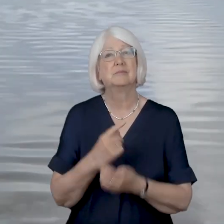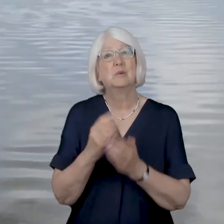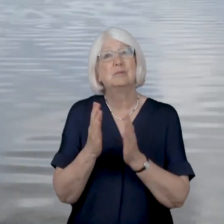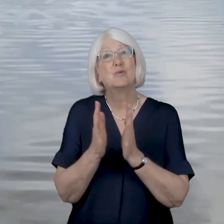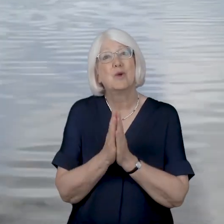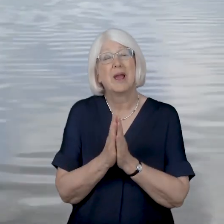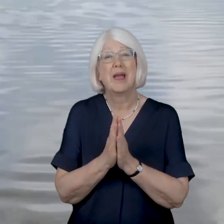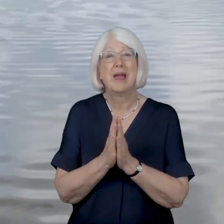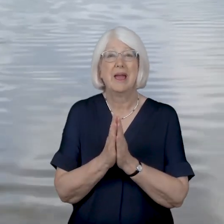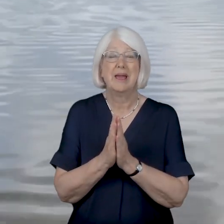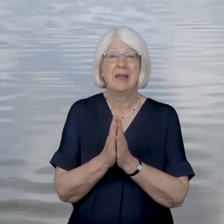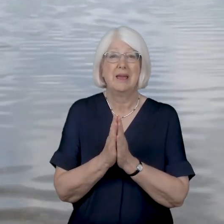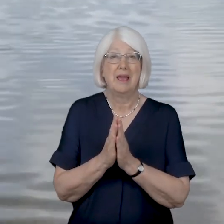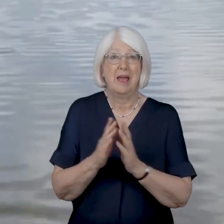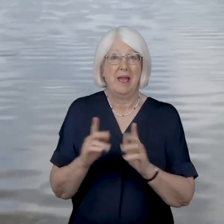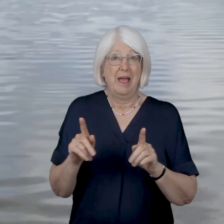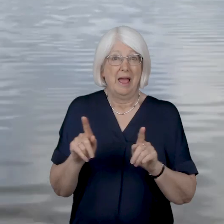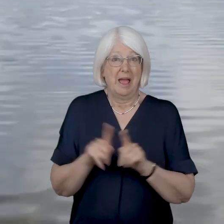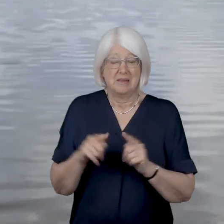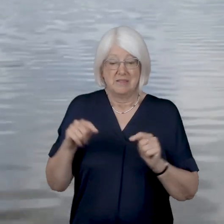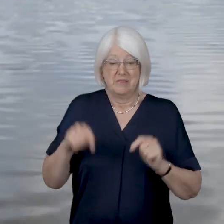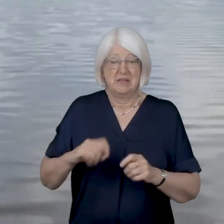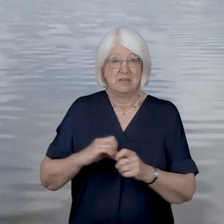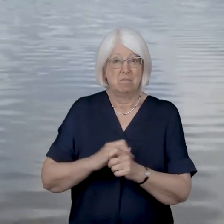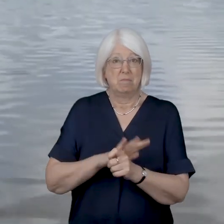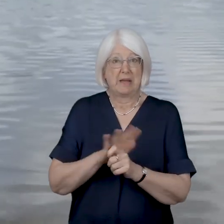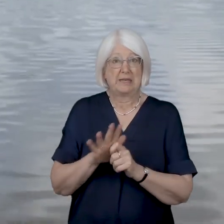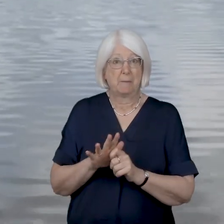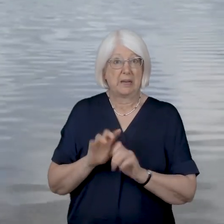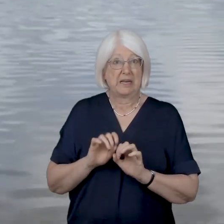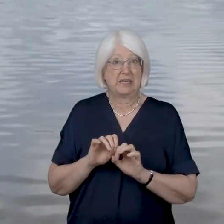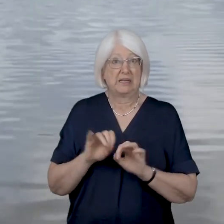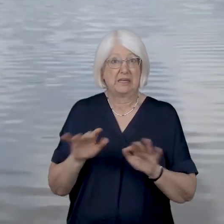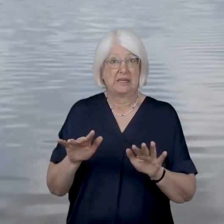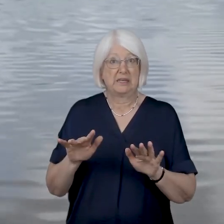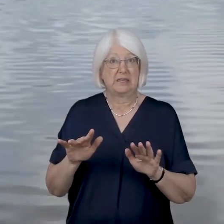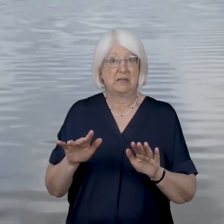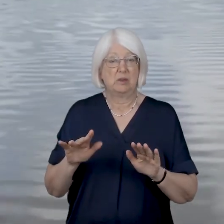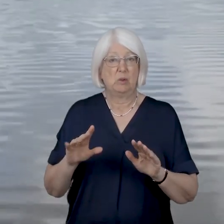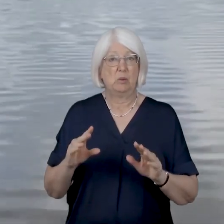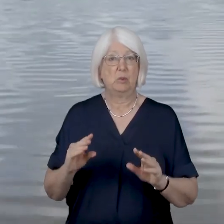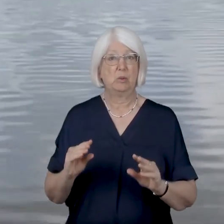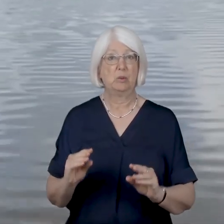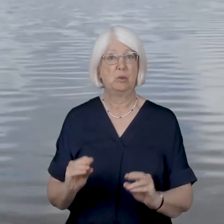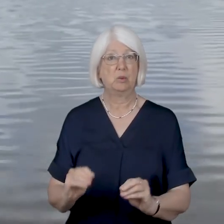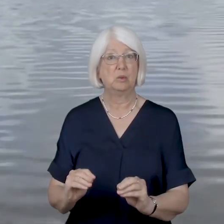We pray as we come out of this pandemic